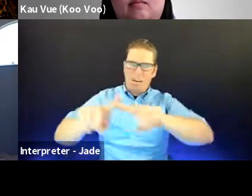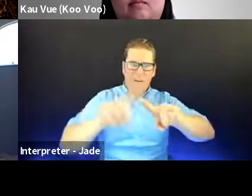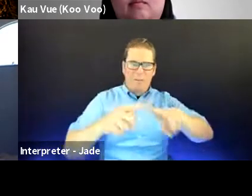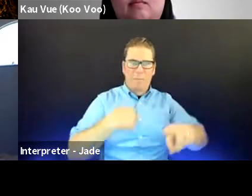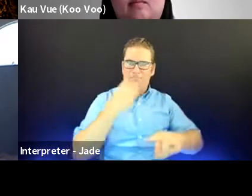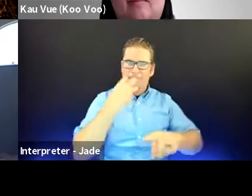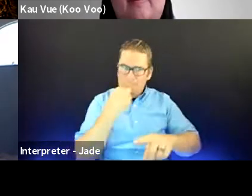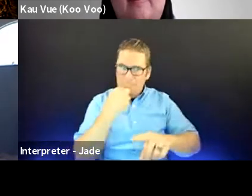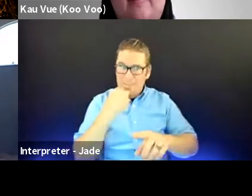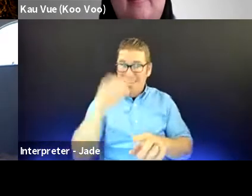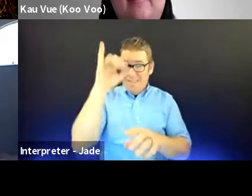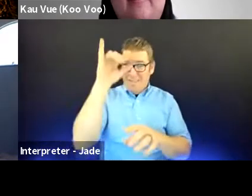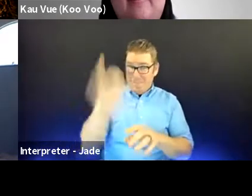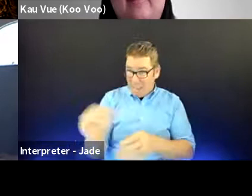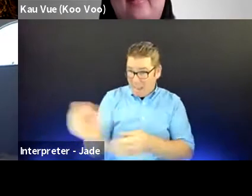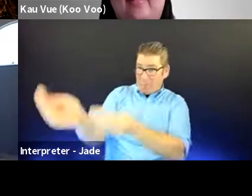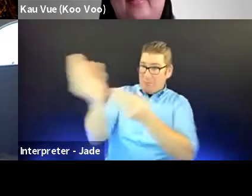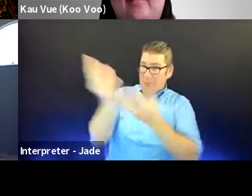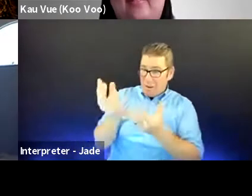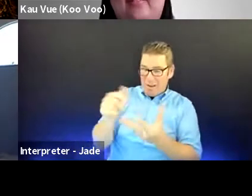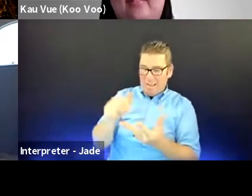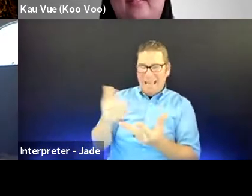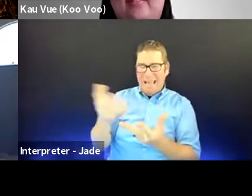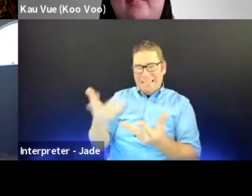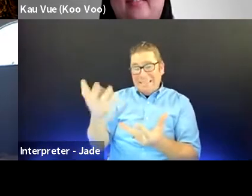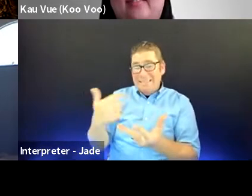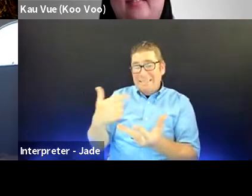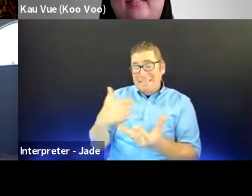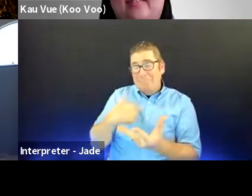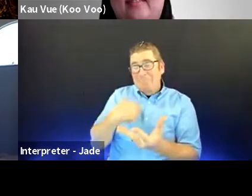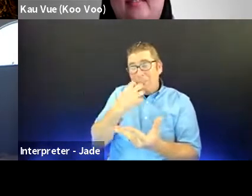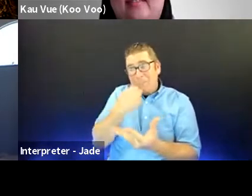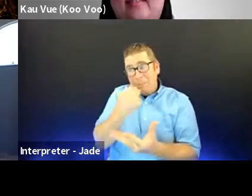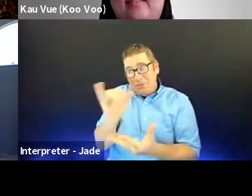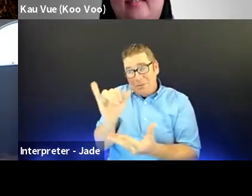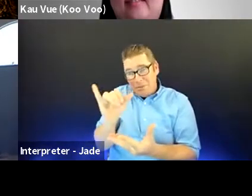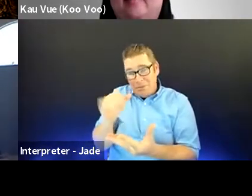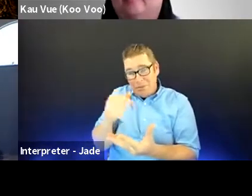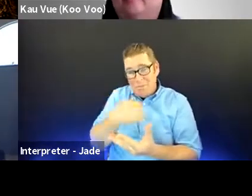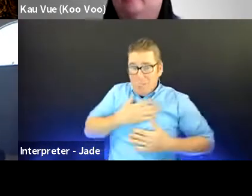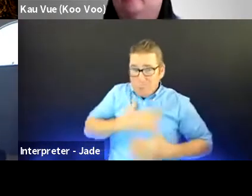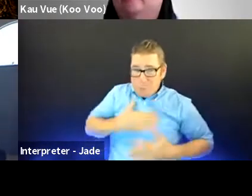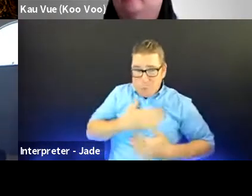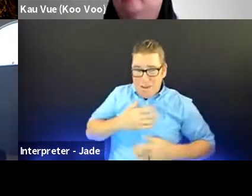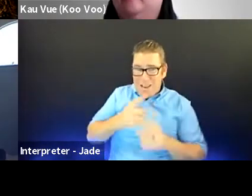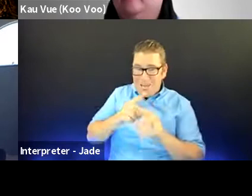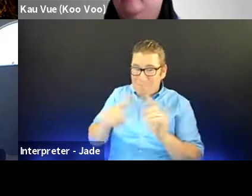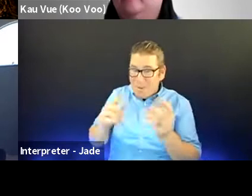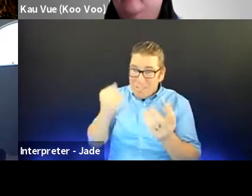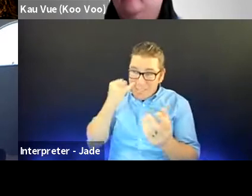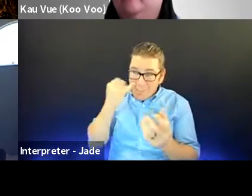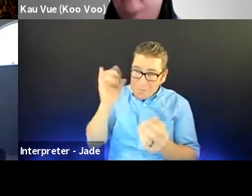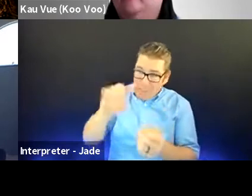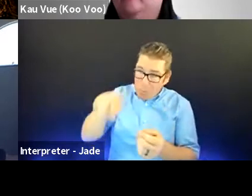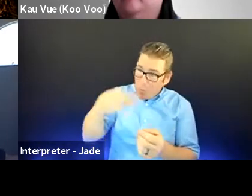it too. It's the greatest joy, right? And but if that's the reason you're not applying out,